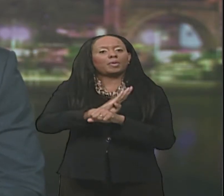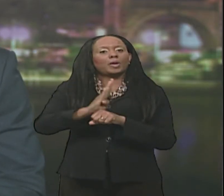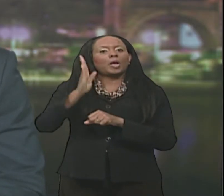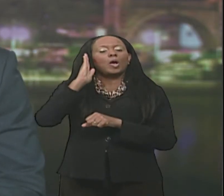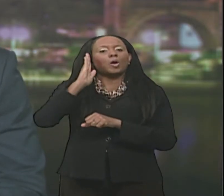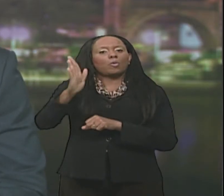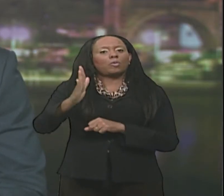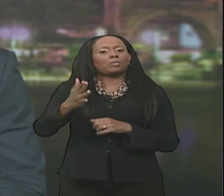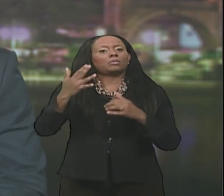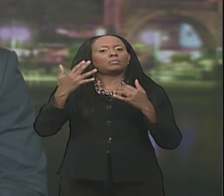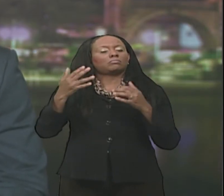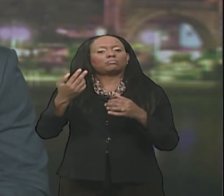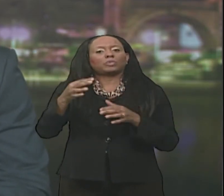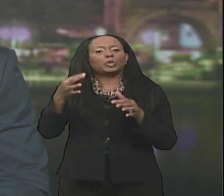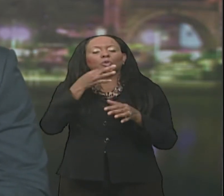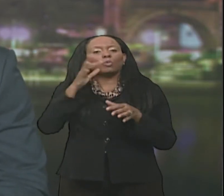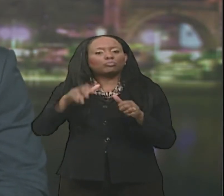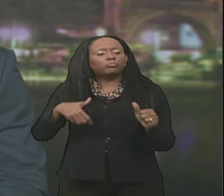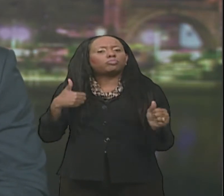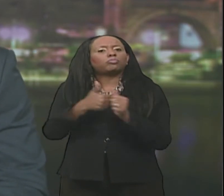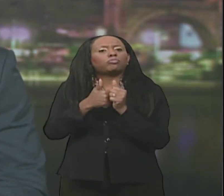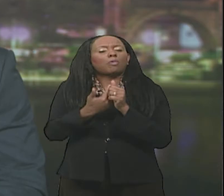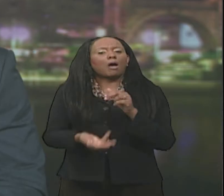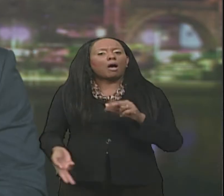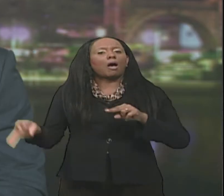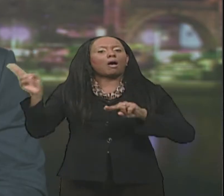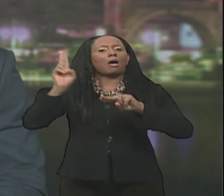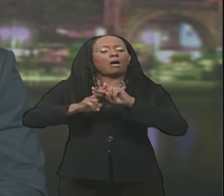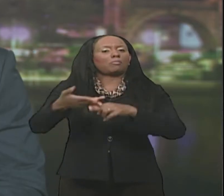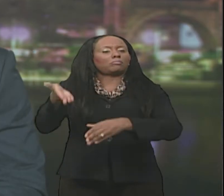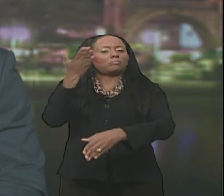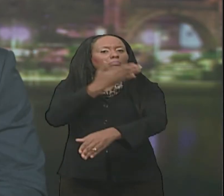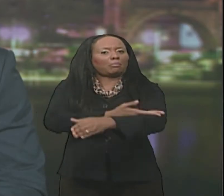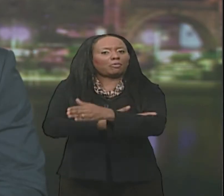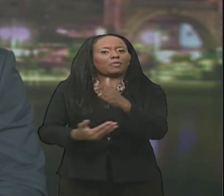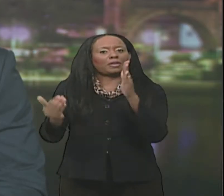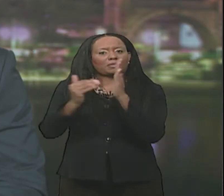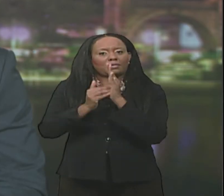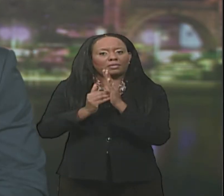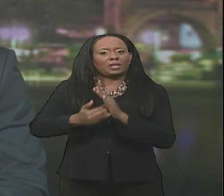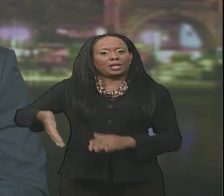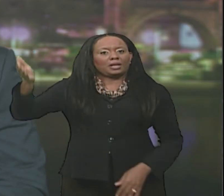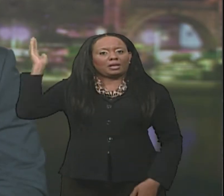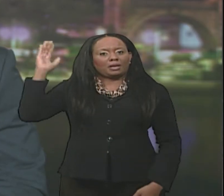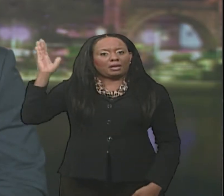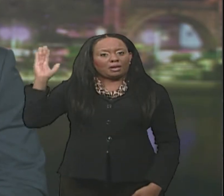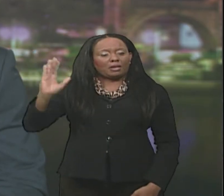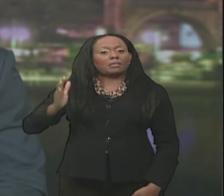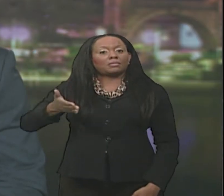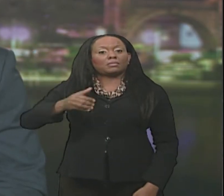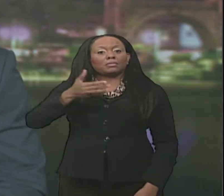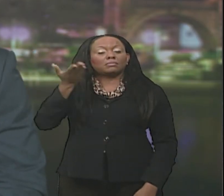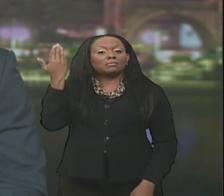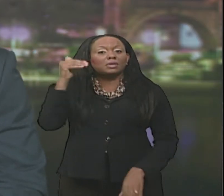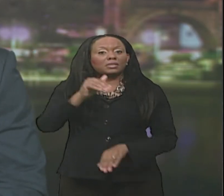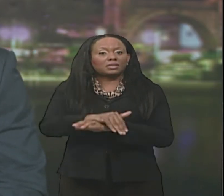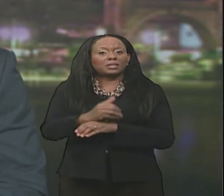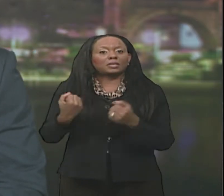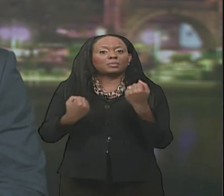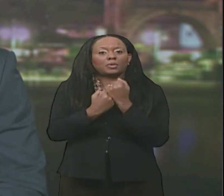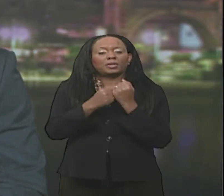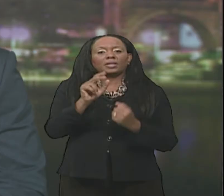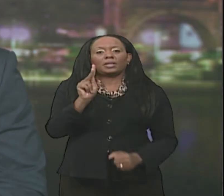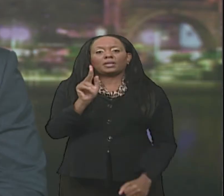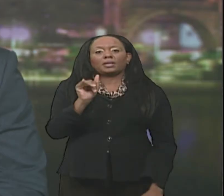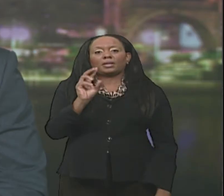Prime Minister Frindle Stewart. He was one of several speakers to take the platform in Eden Lodge in support of St. Michael North candidate